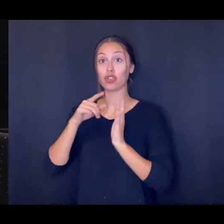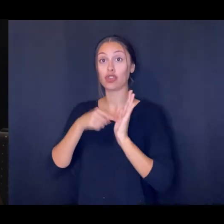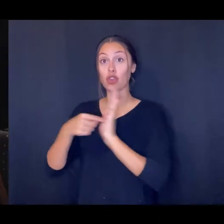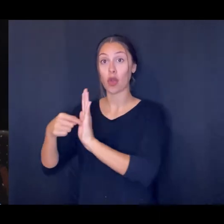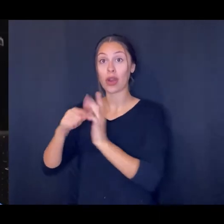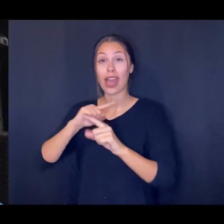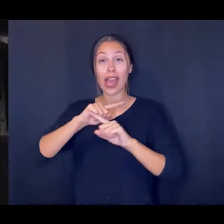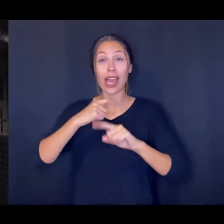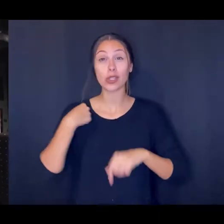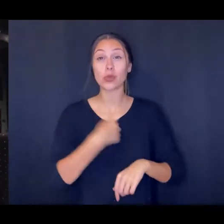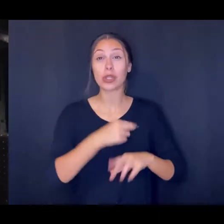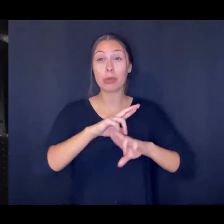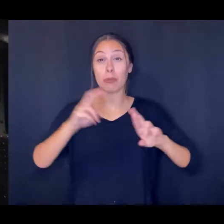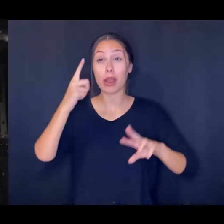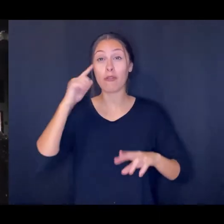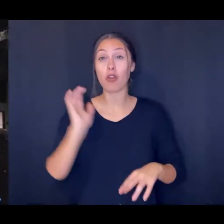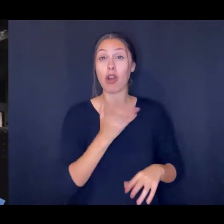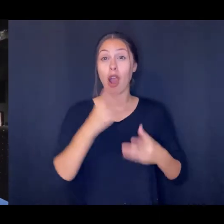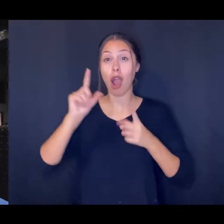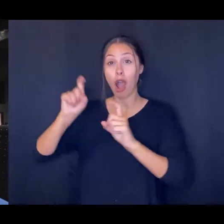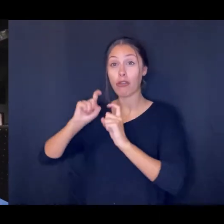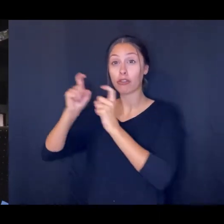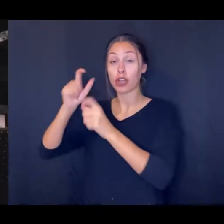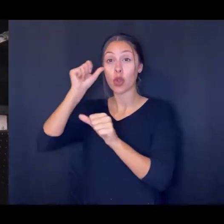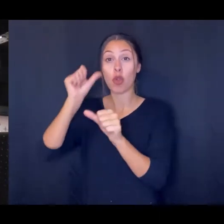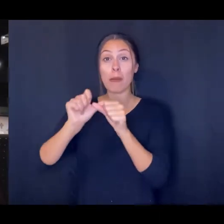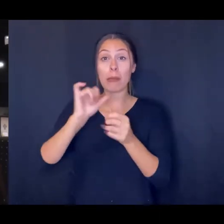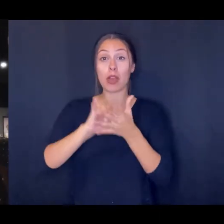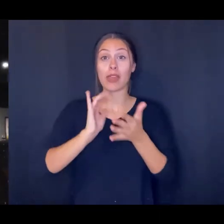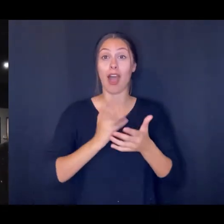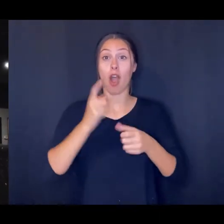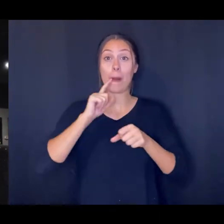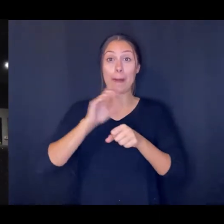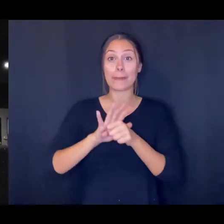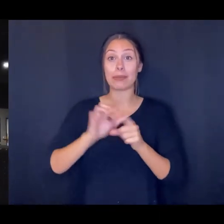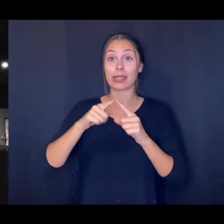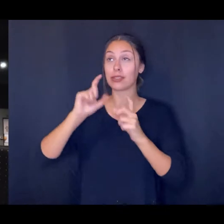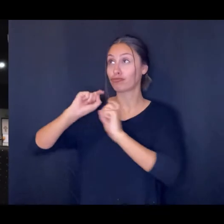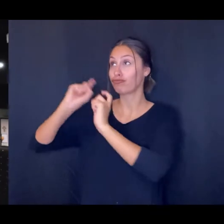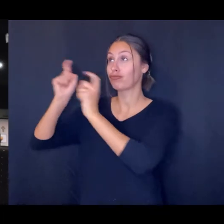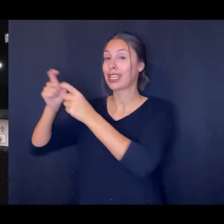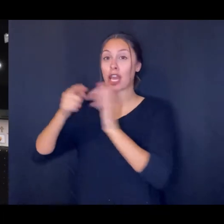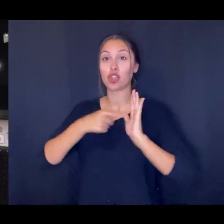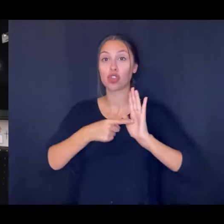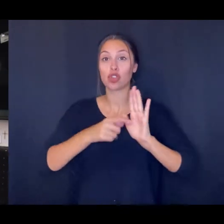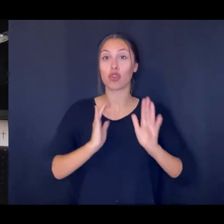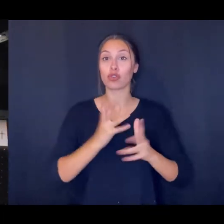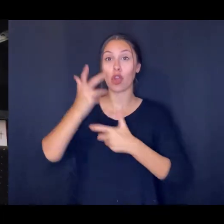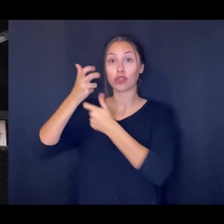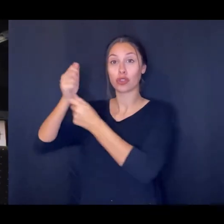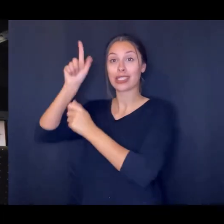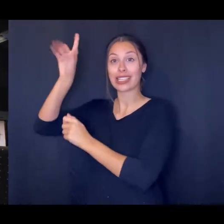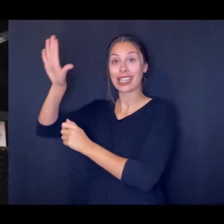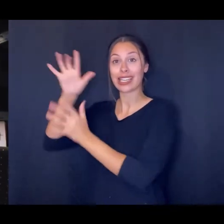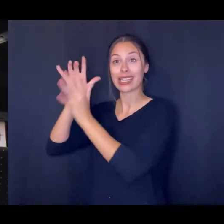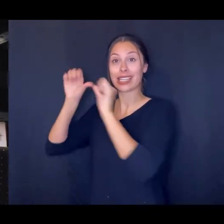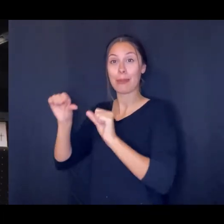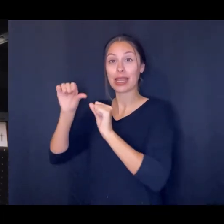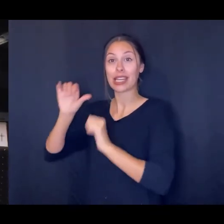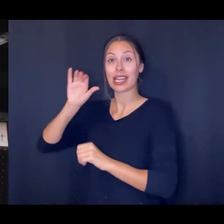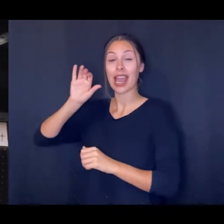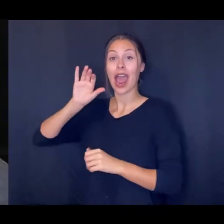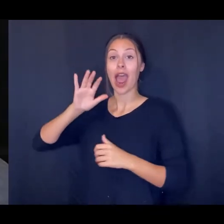we prepare for an offering, remember that our commitment to make this offering is a symbol of our trust in Jesus' ability